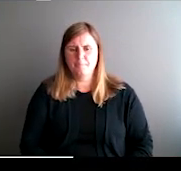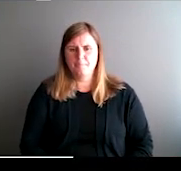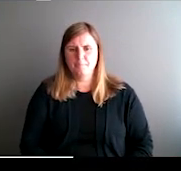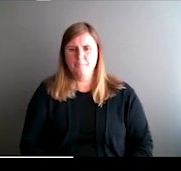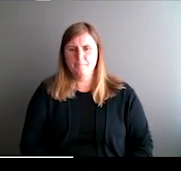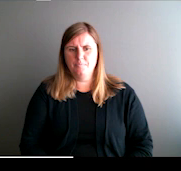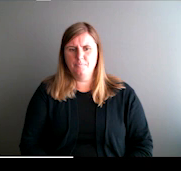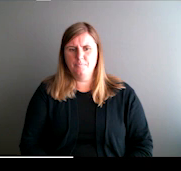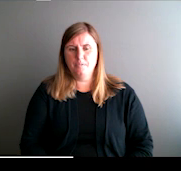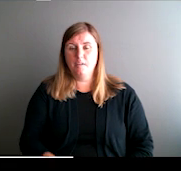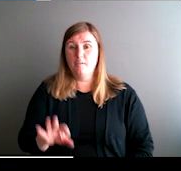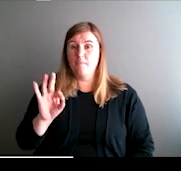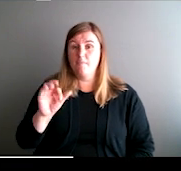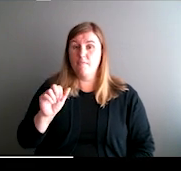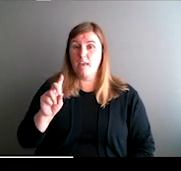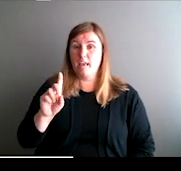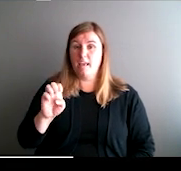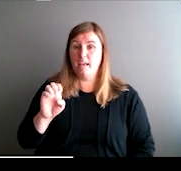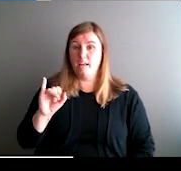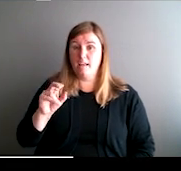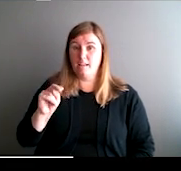demands is critical because